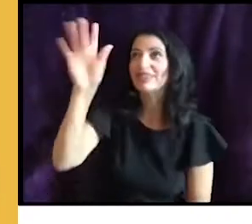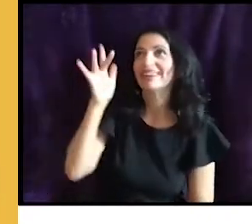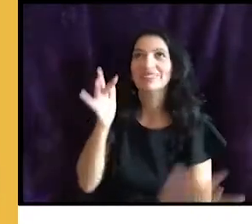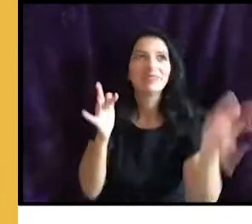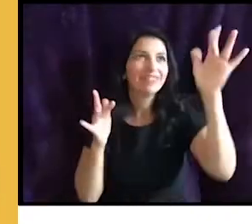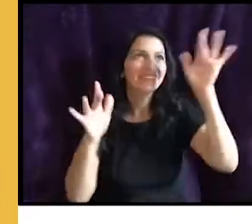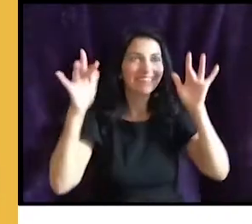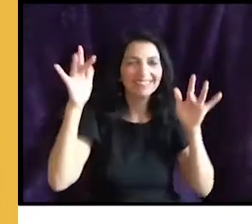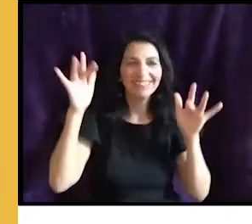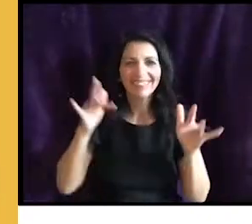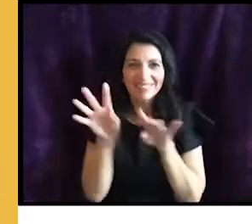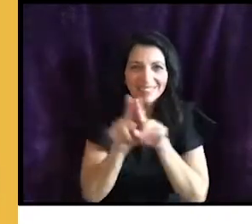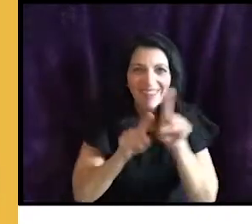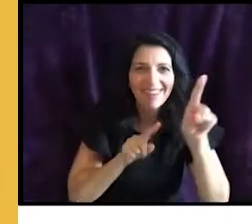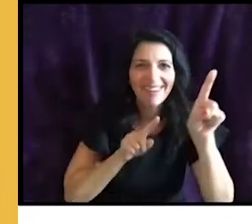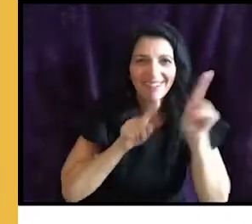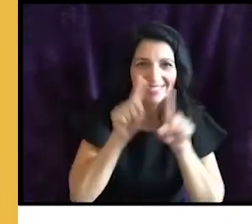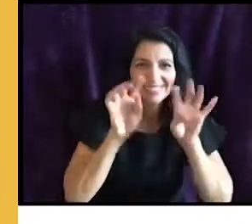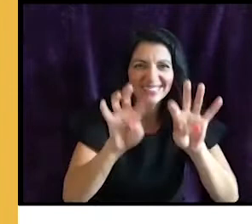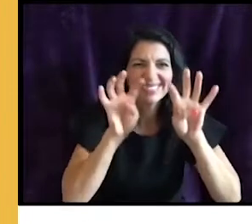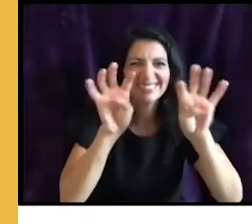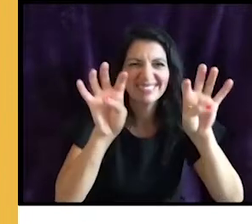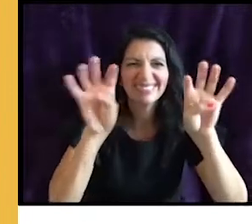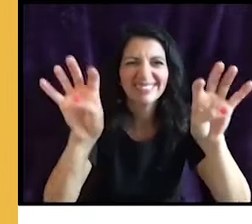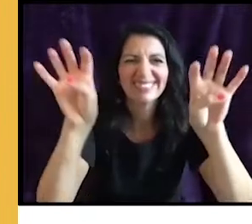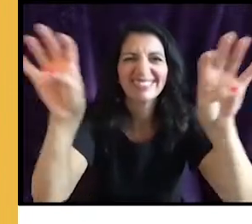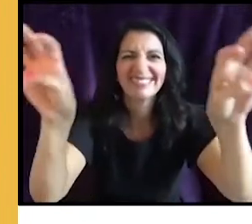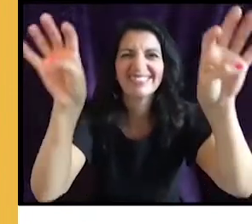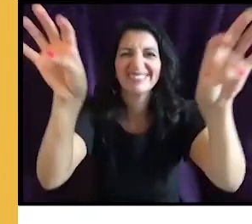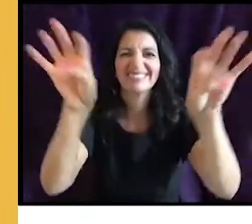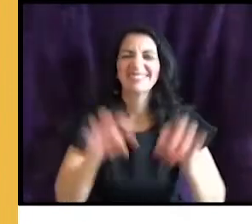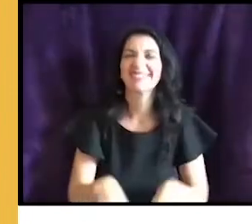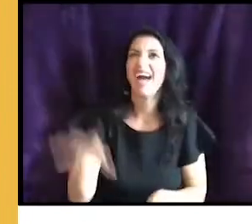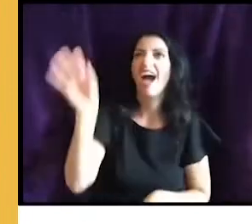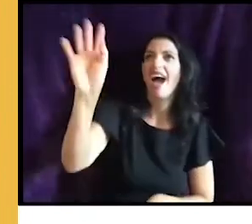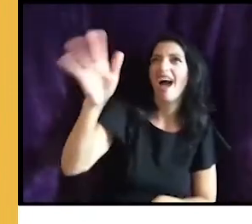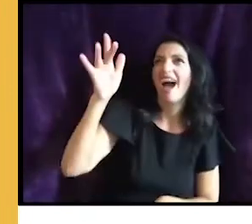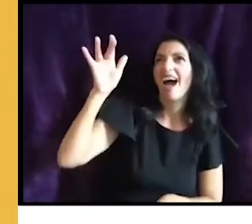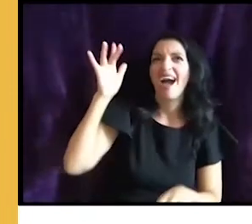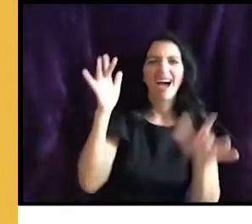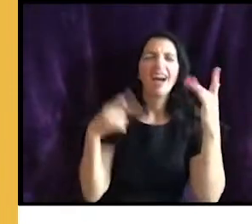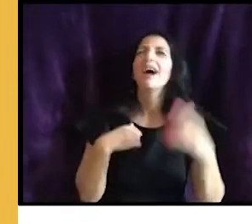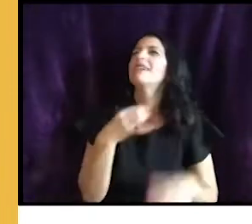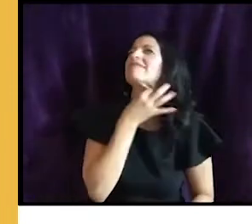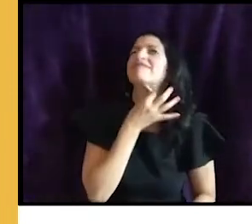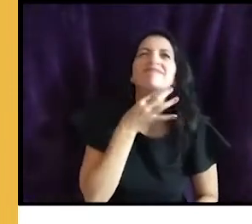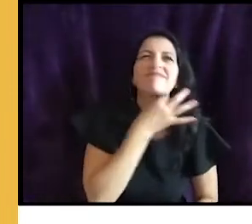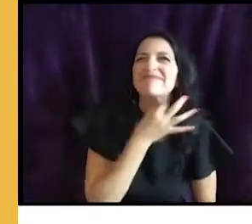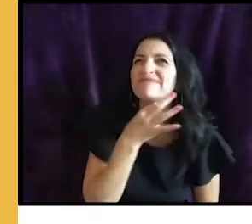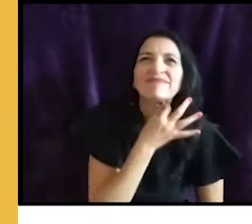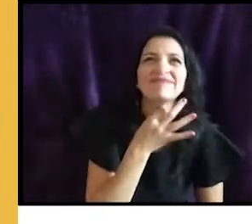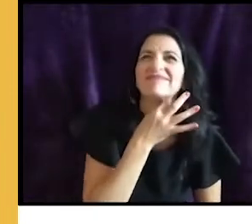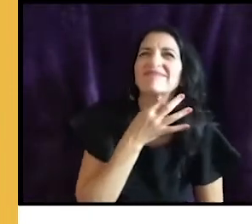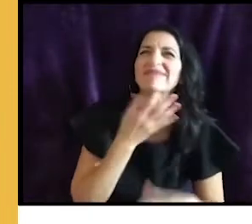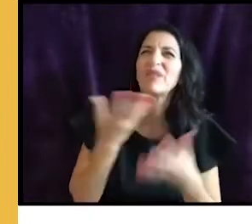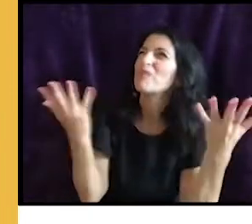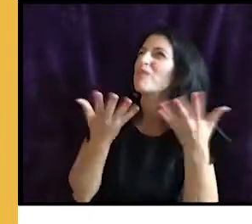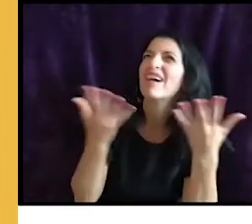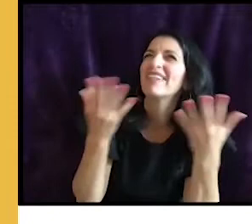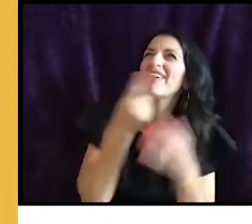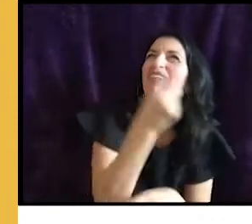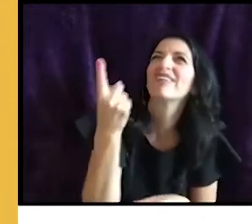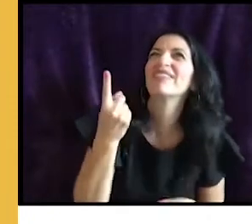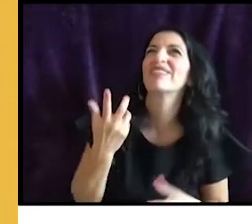sky. Hey, yeah, twinkle, twinkle, little star. Twinkle, twinkle, little star. Oh, how I wonder what